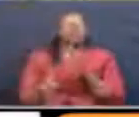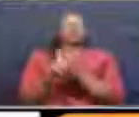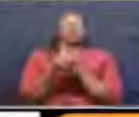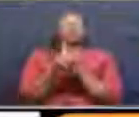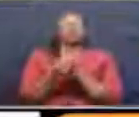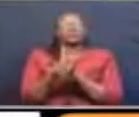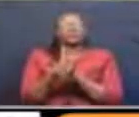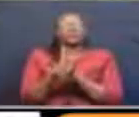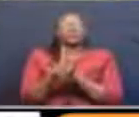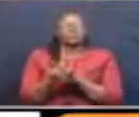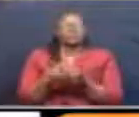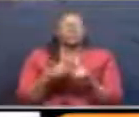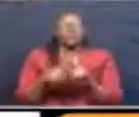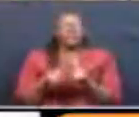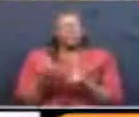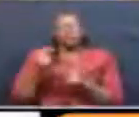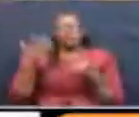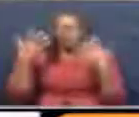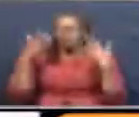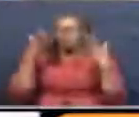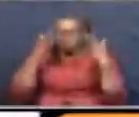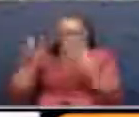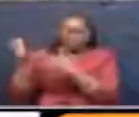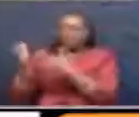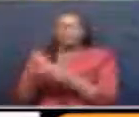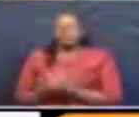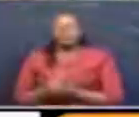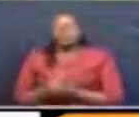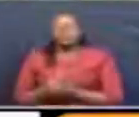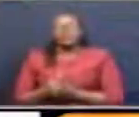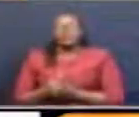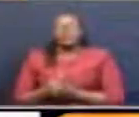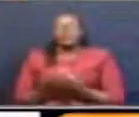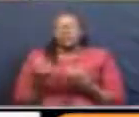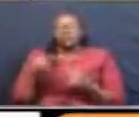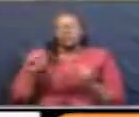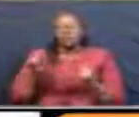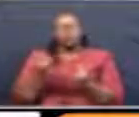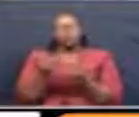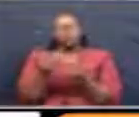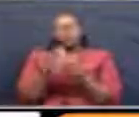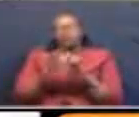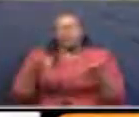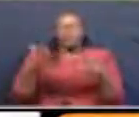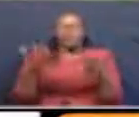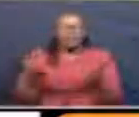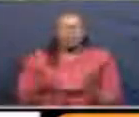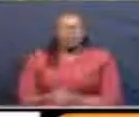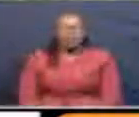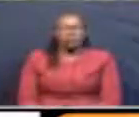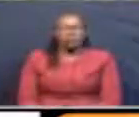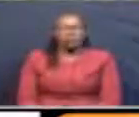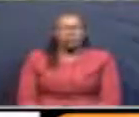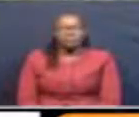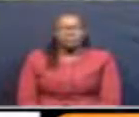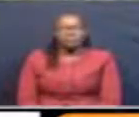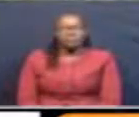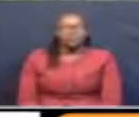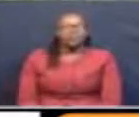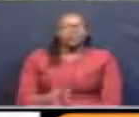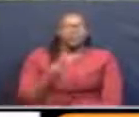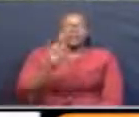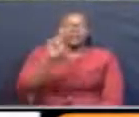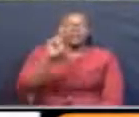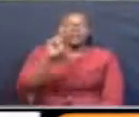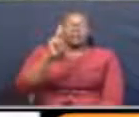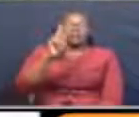gets plays into it, and then we lose the focus. How are you going to get a lasting solution? What do you do this time? As the Kenya Water